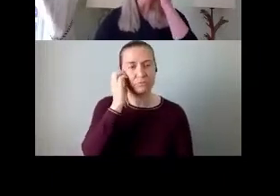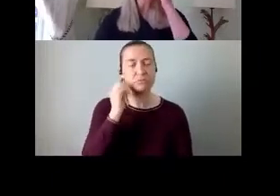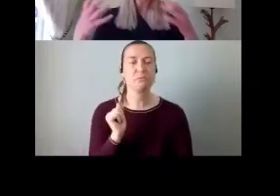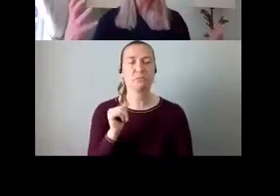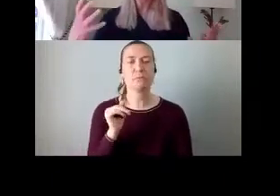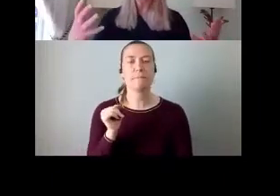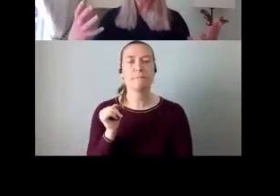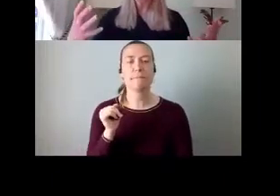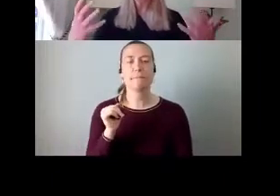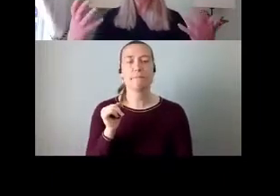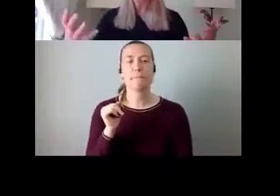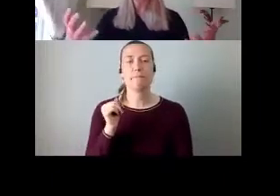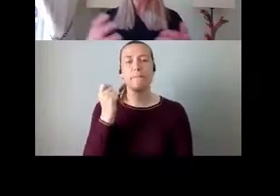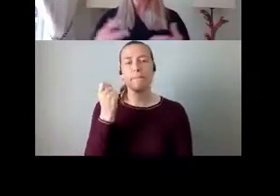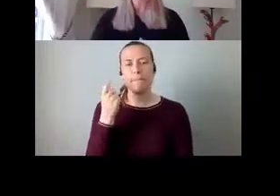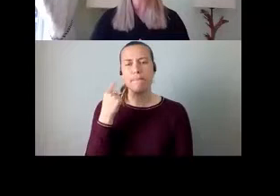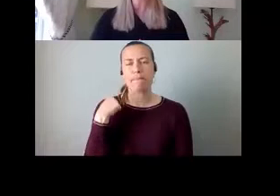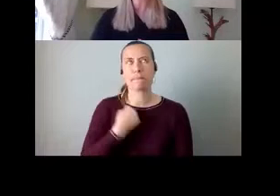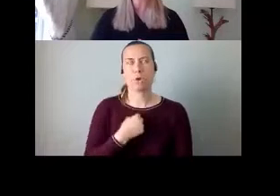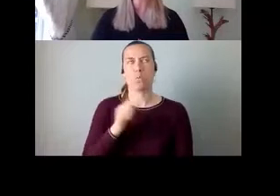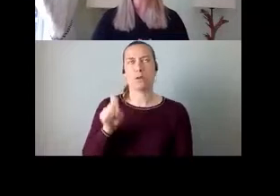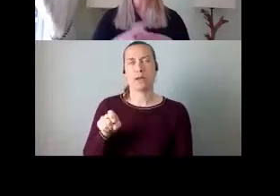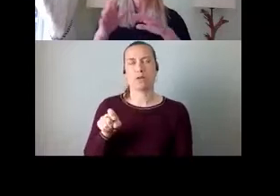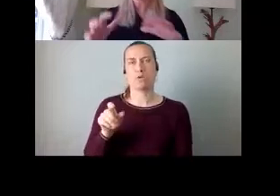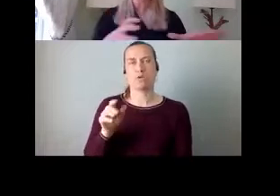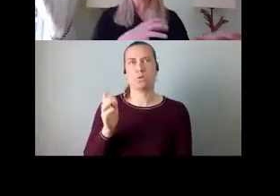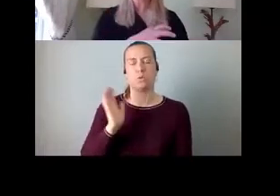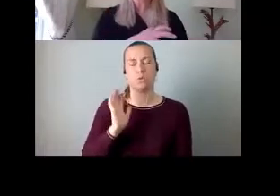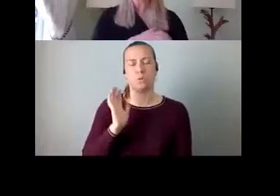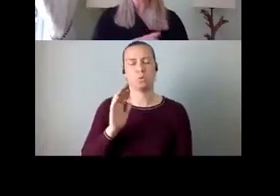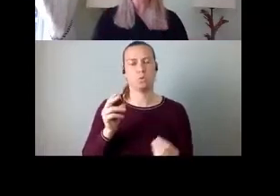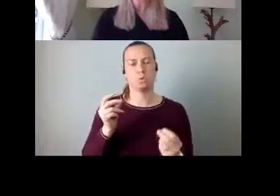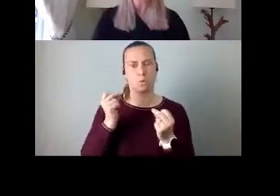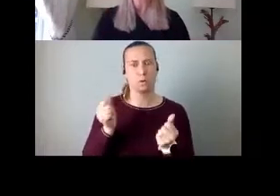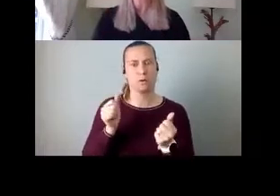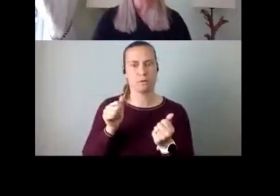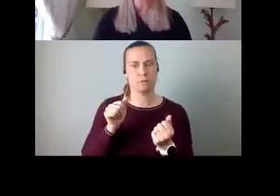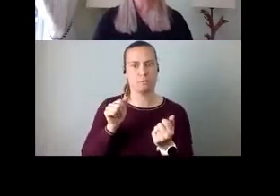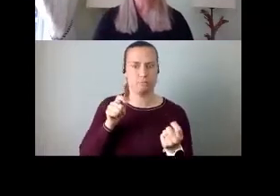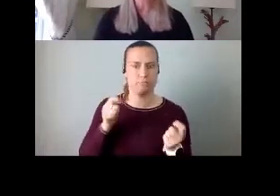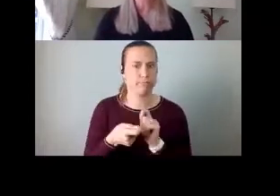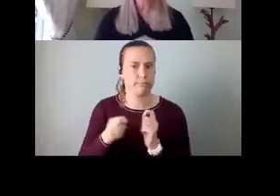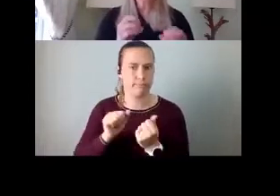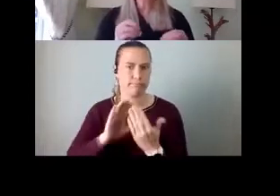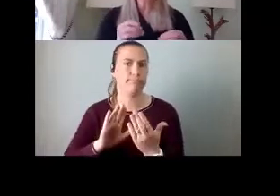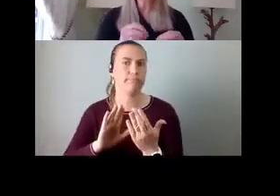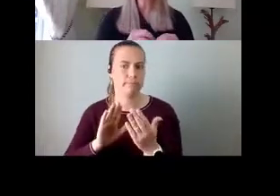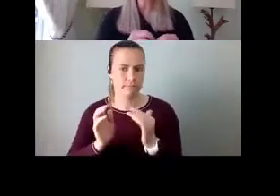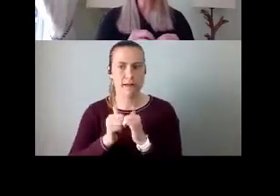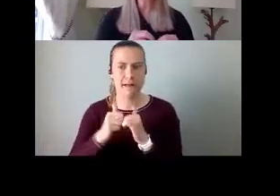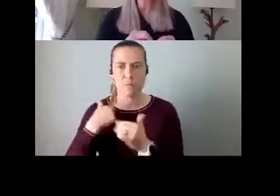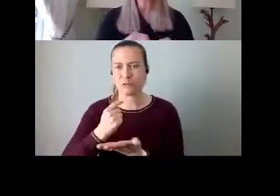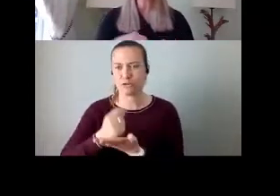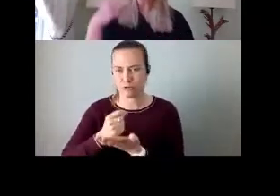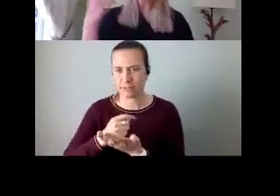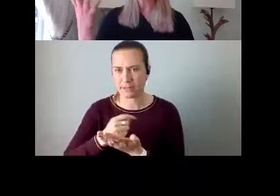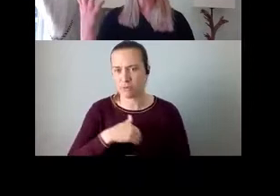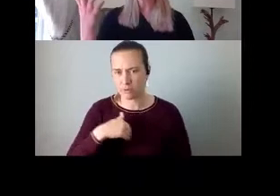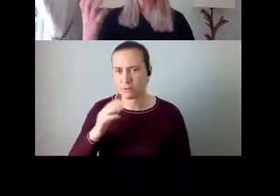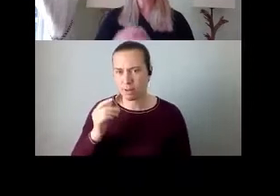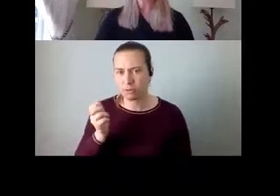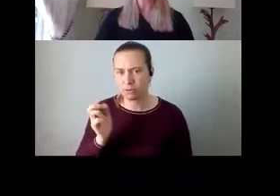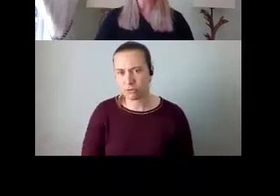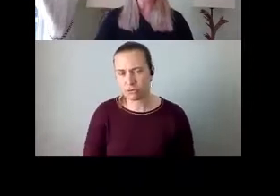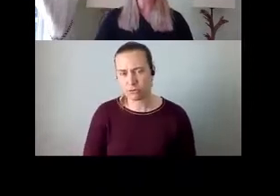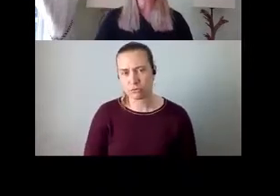we had to take a very quick approach to changing how we treat breast cancer. And one of the things we did in pretty